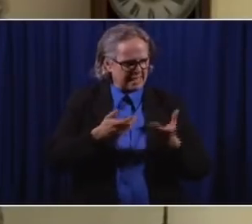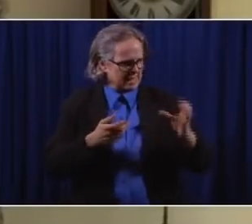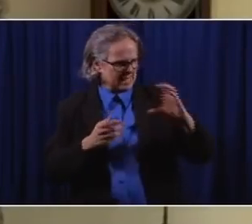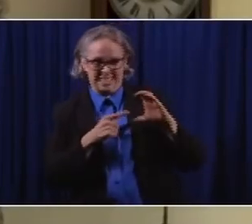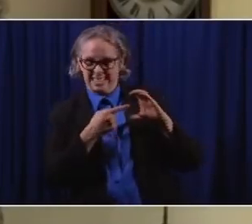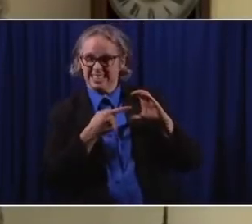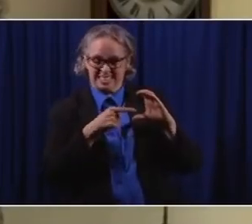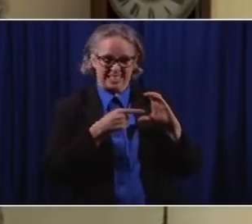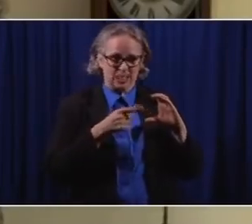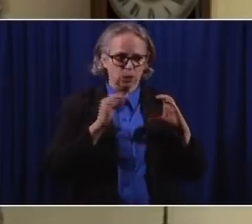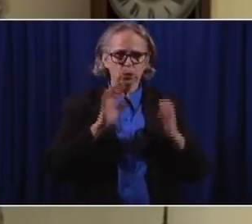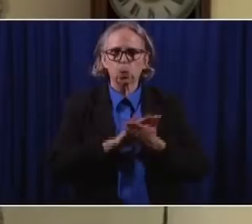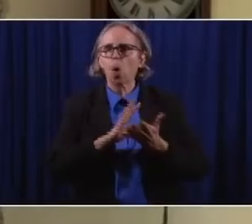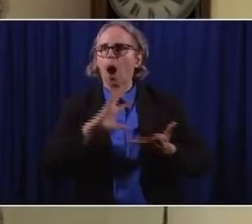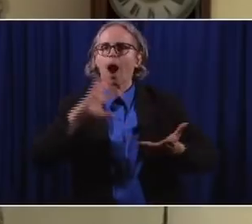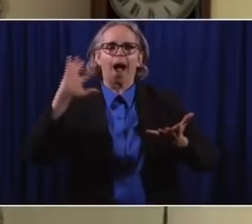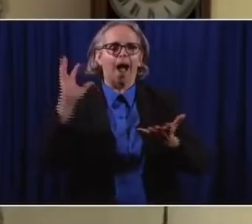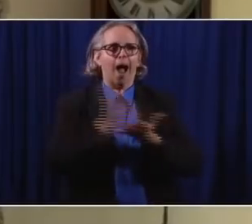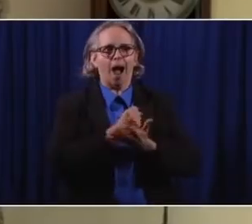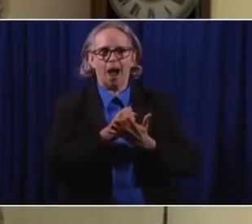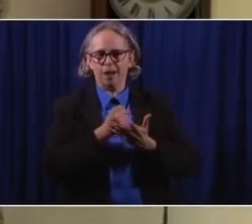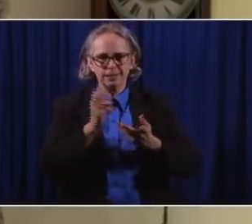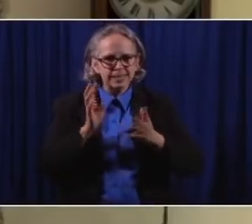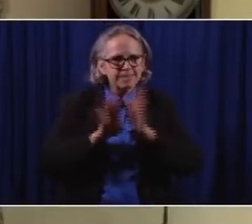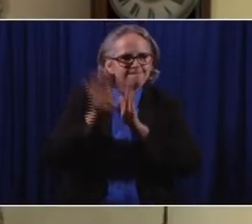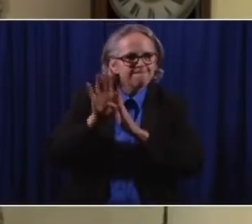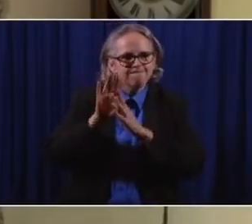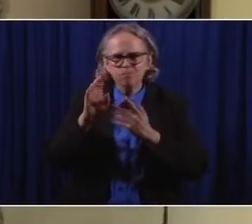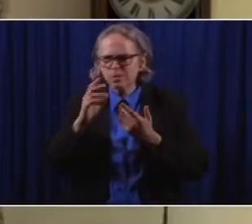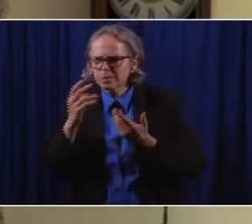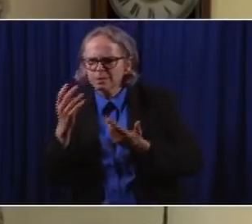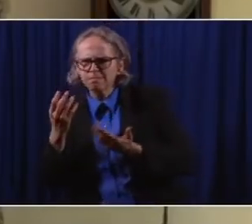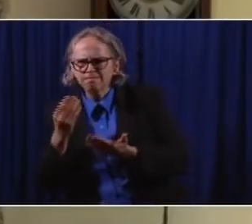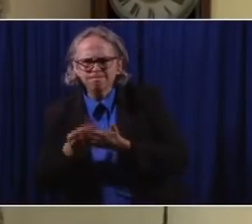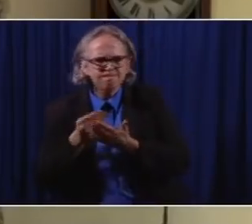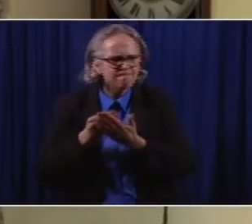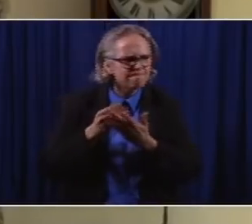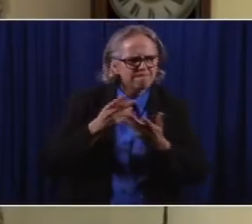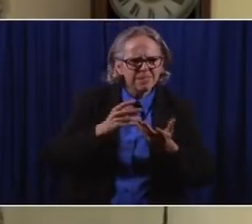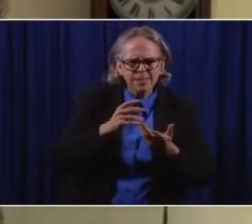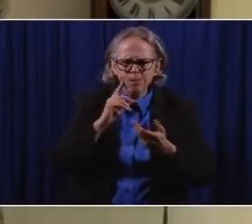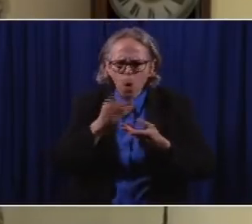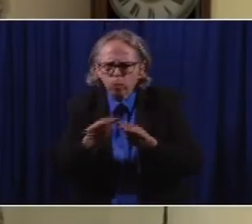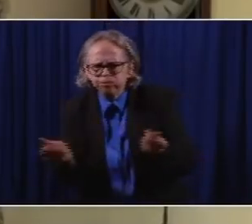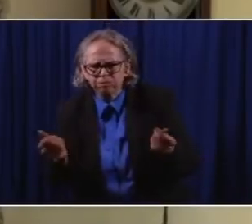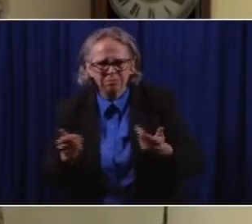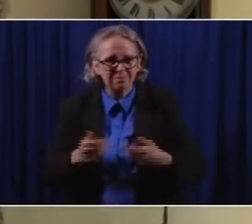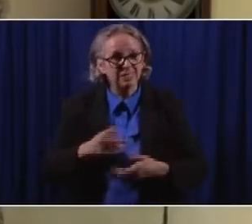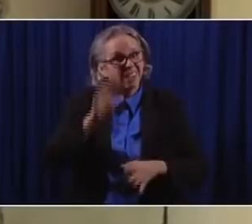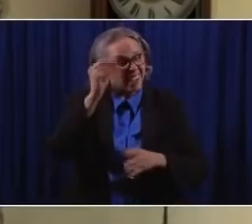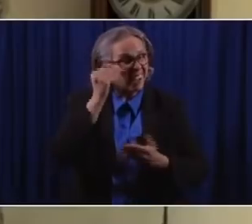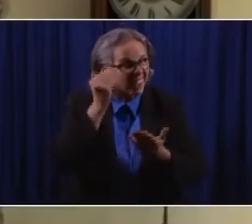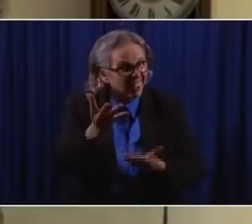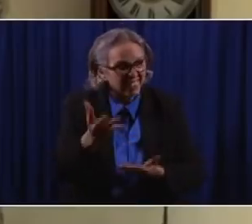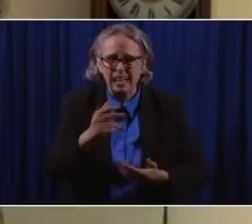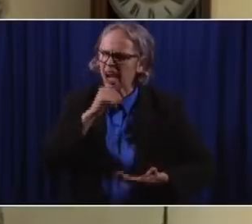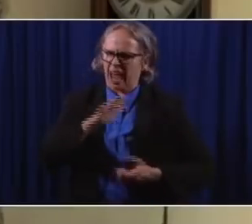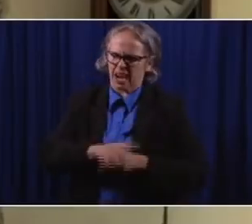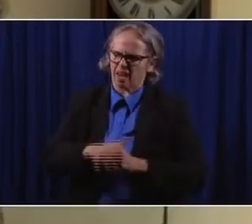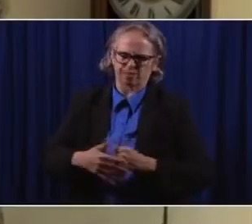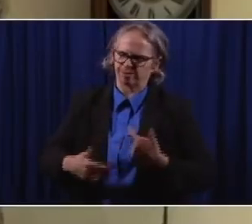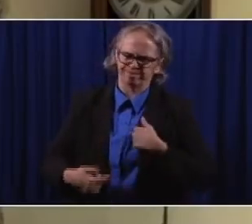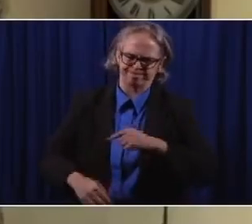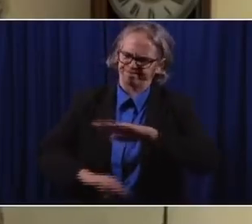been phenomenal. But we also know that as the pandemic has moved along,